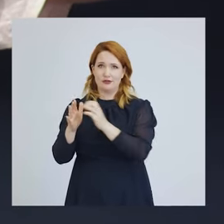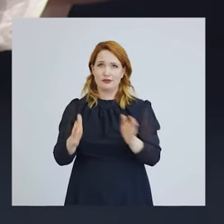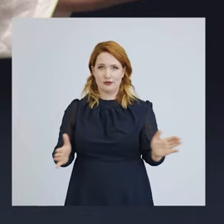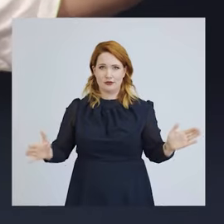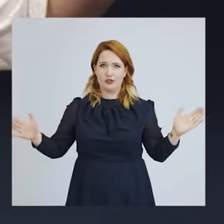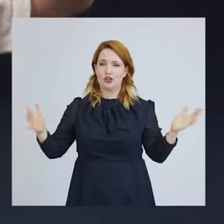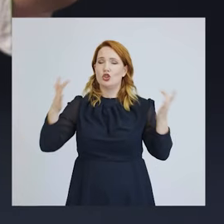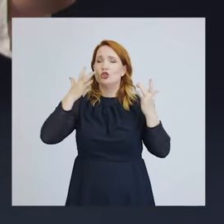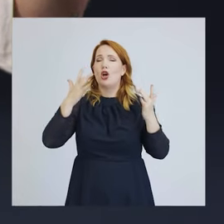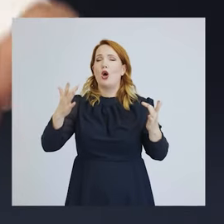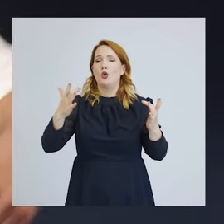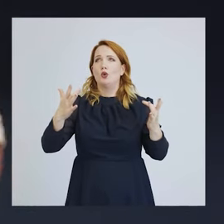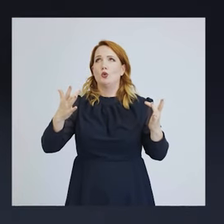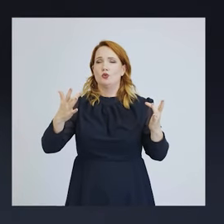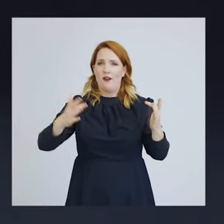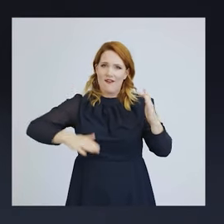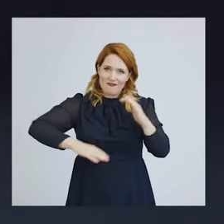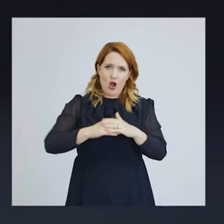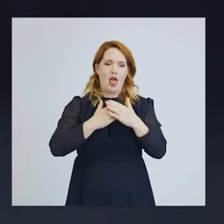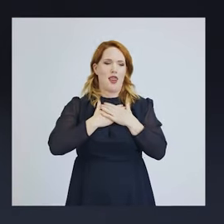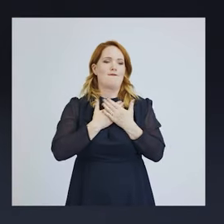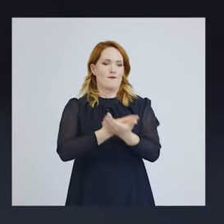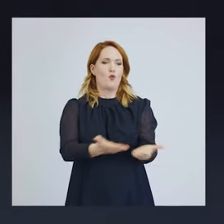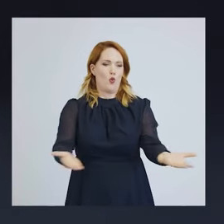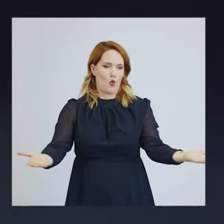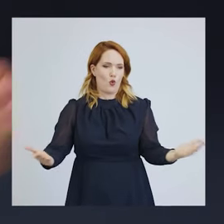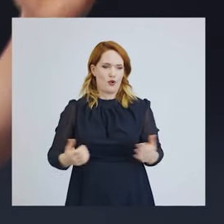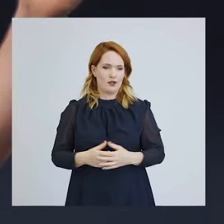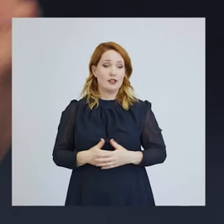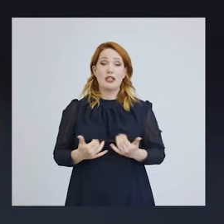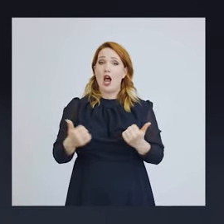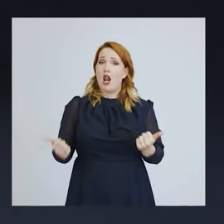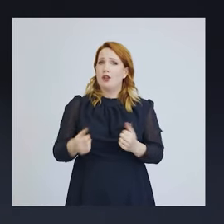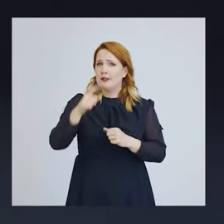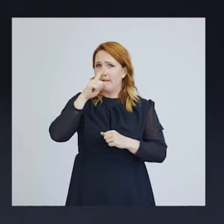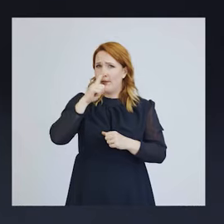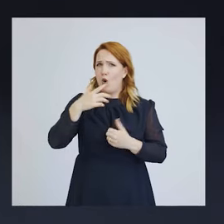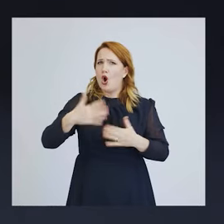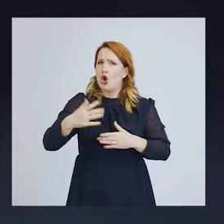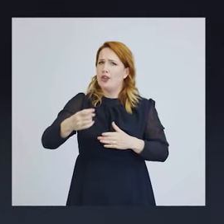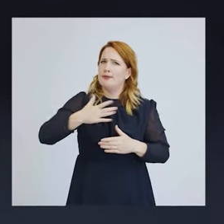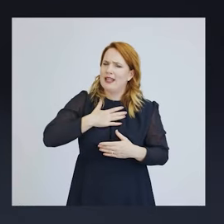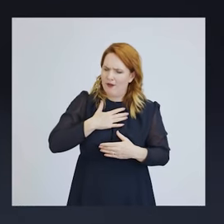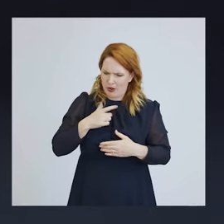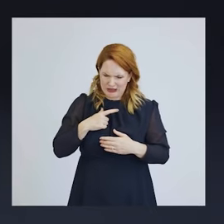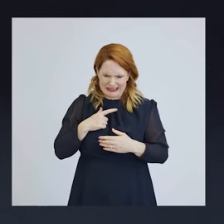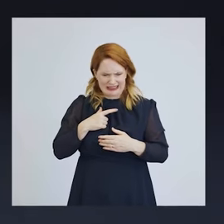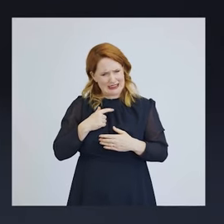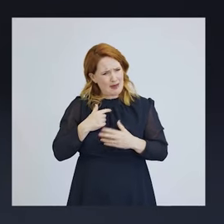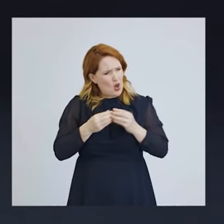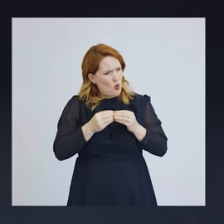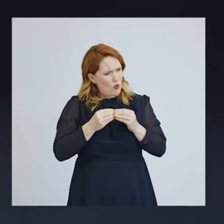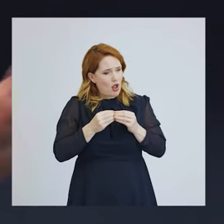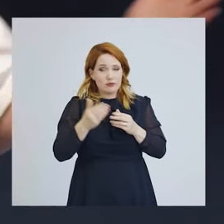arms wide open to say, this is how much I love you. Where in our generation today, there's a lot of people self-harming